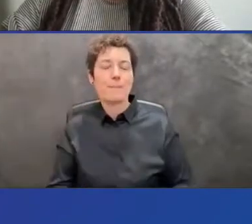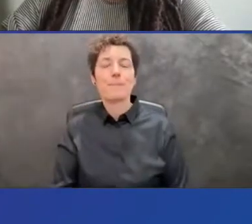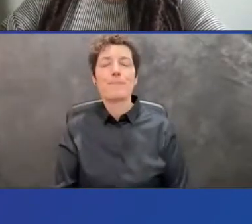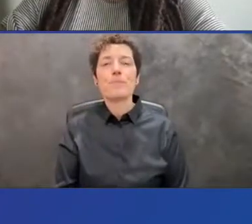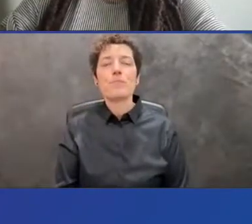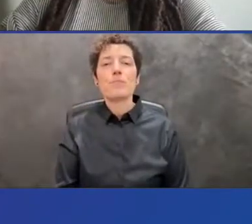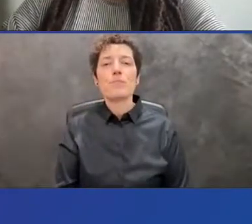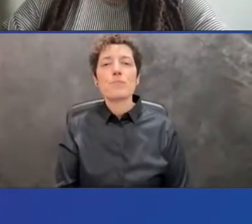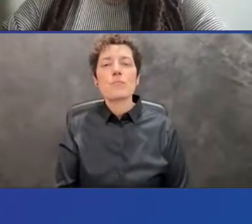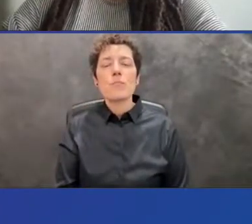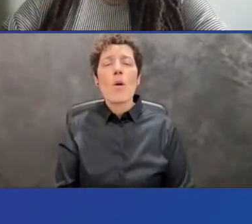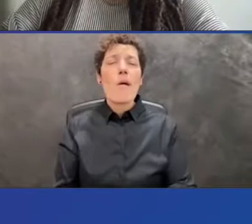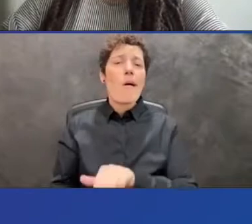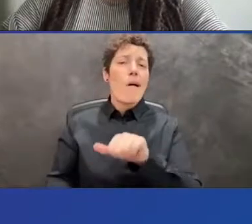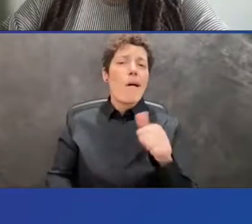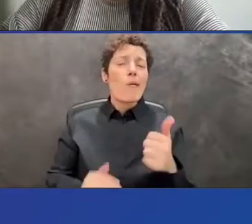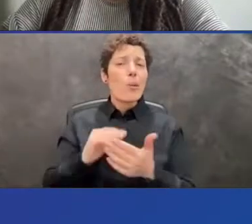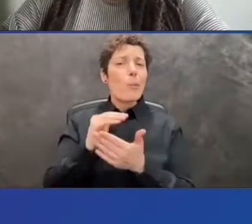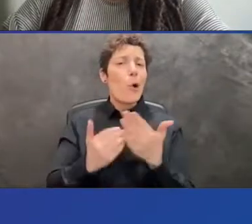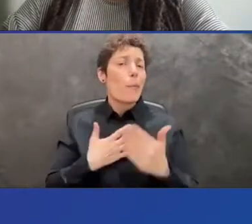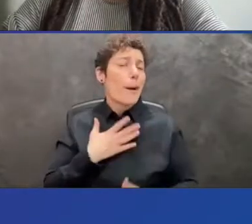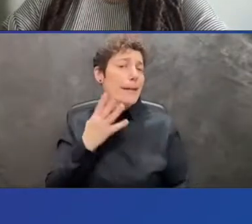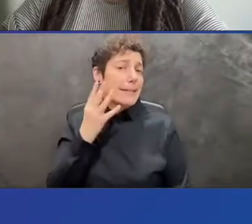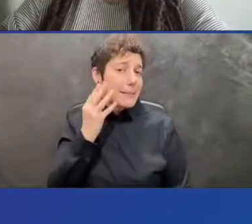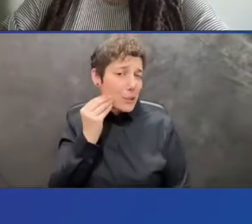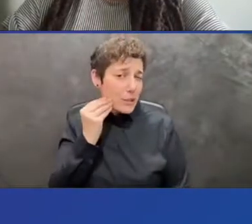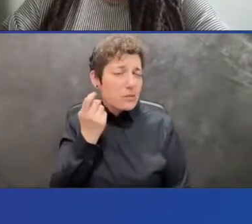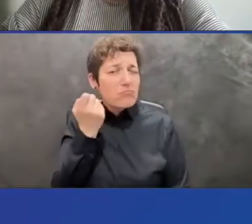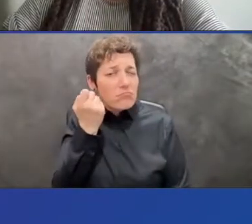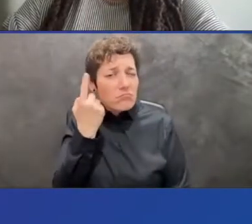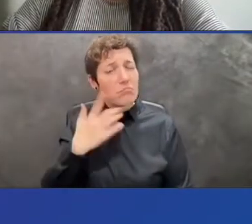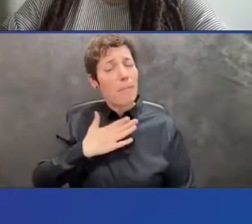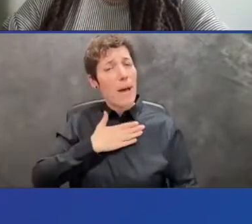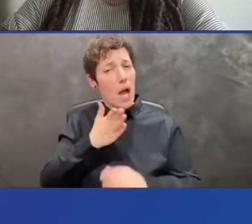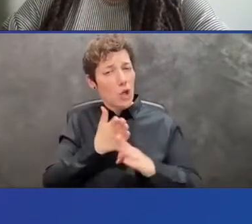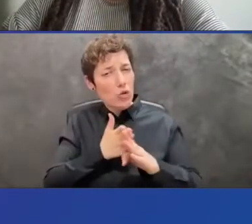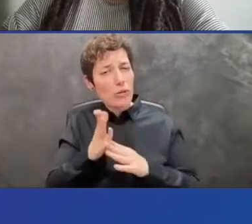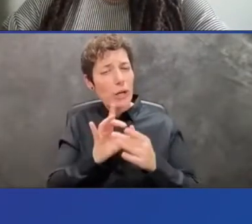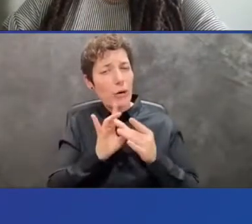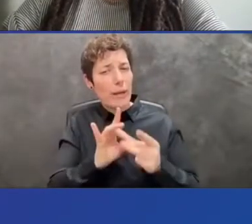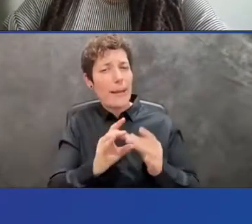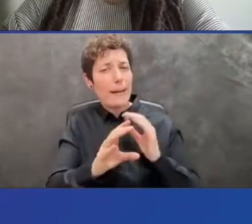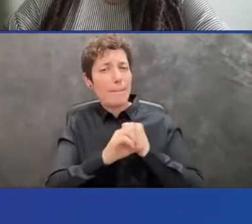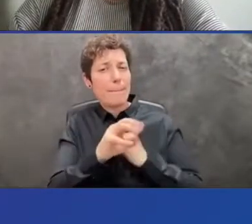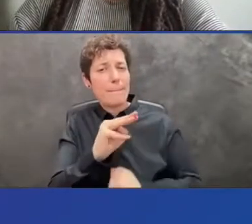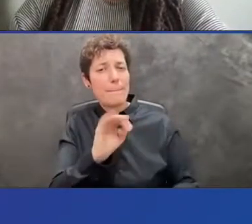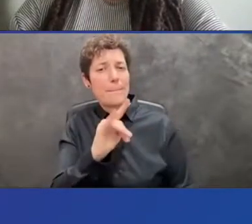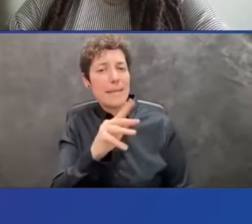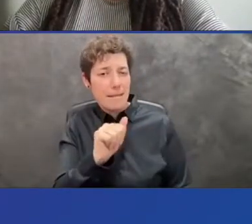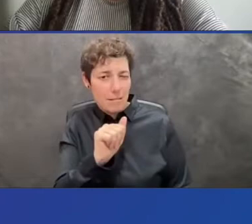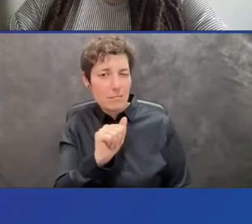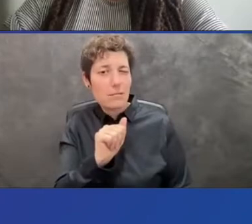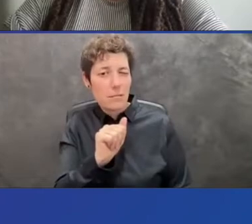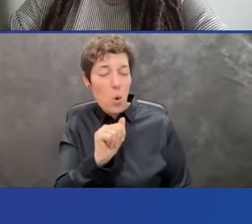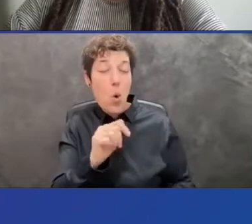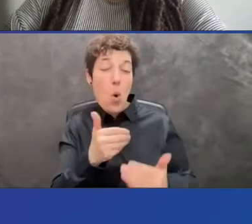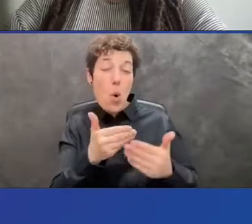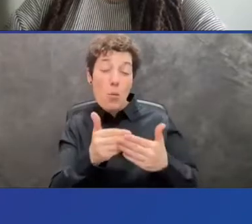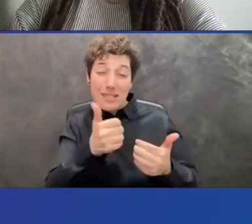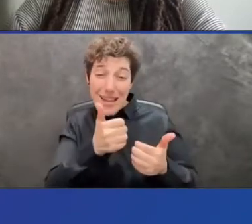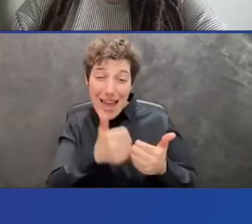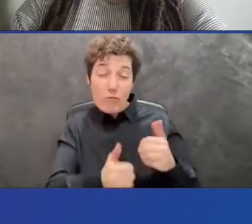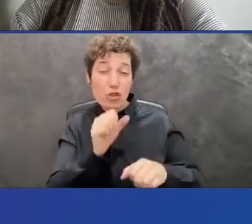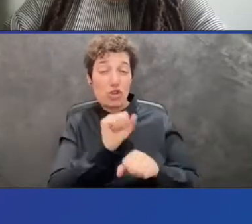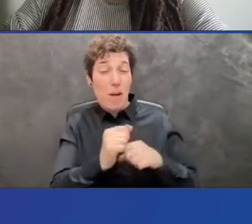another aspect of my experience, especially because in my media career, almost every single one of my jobs was a newly